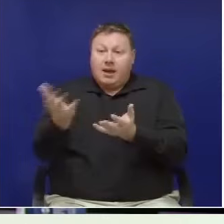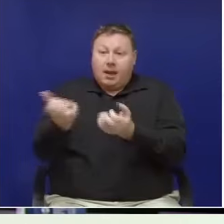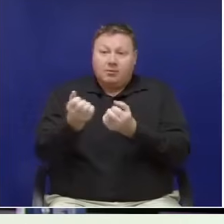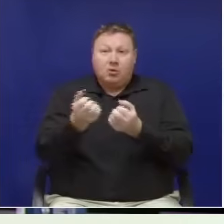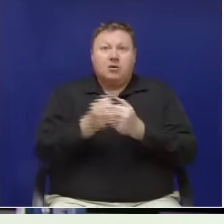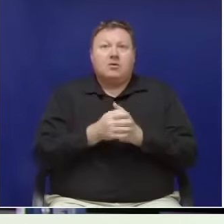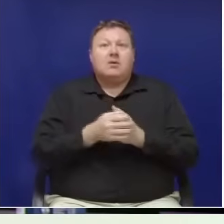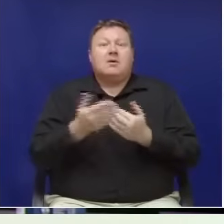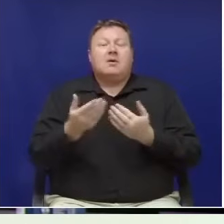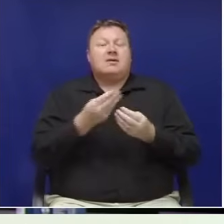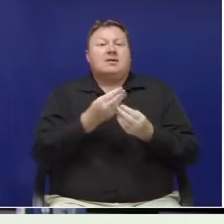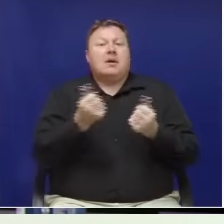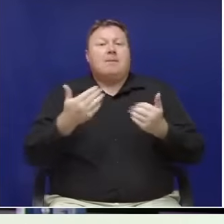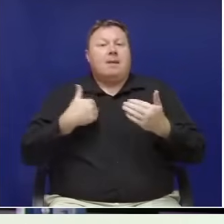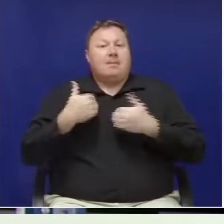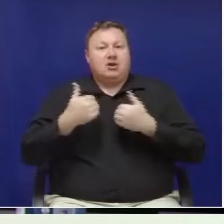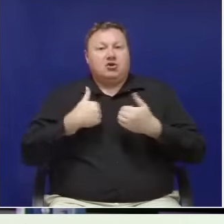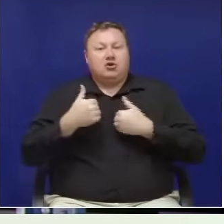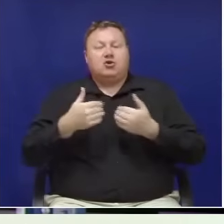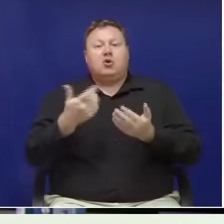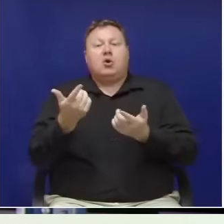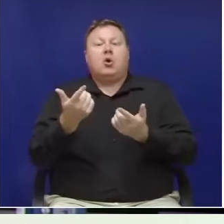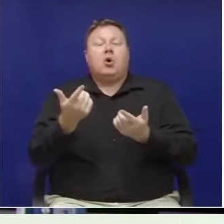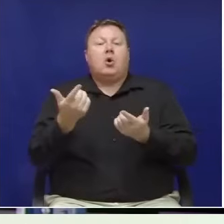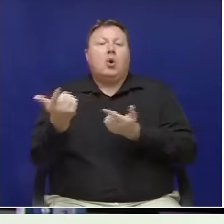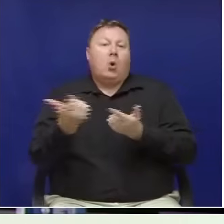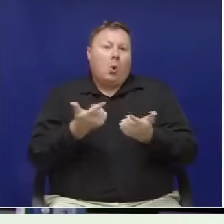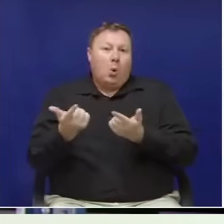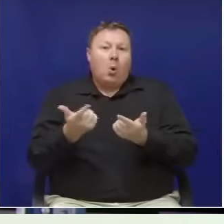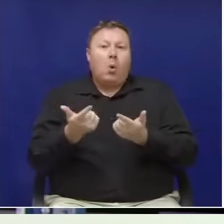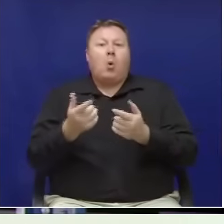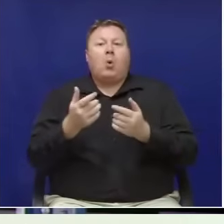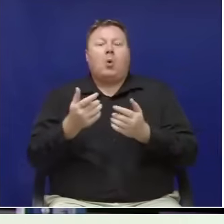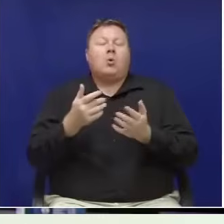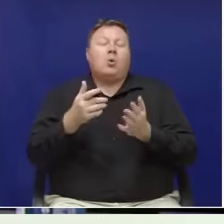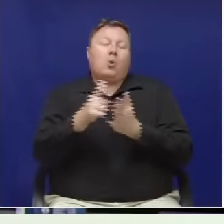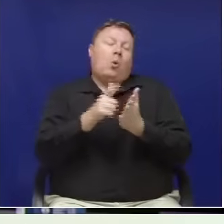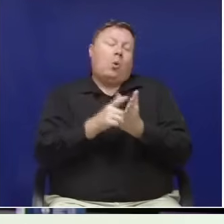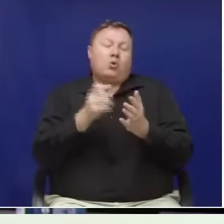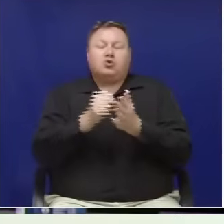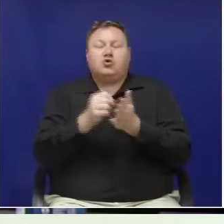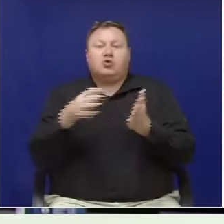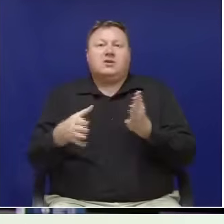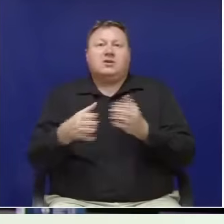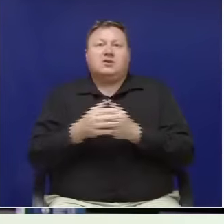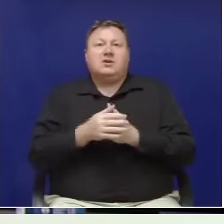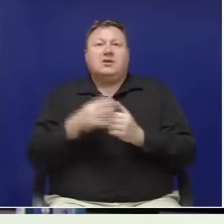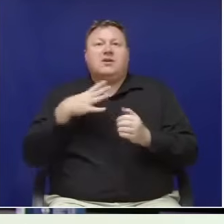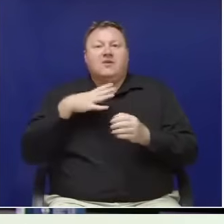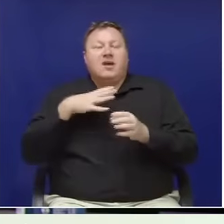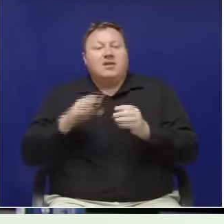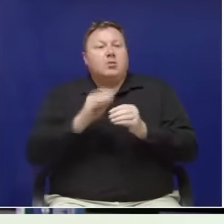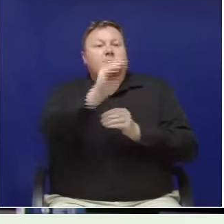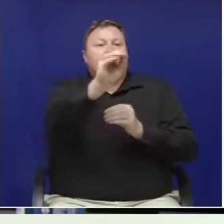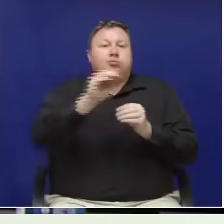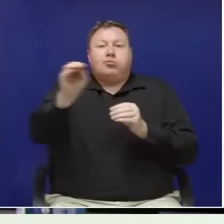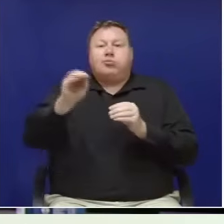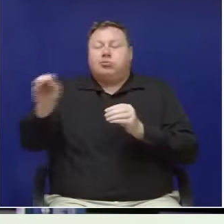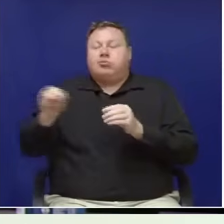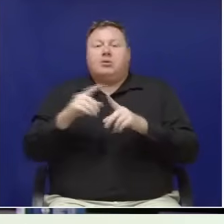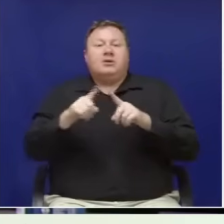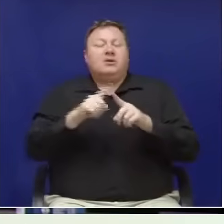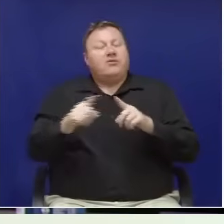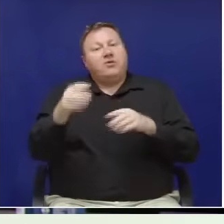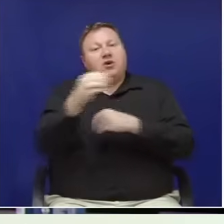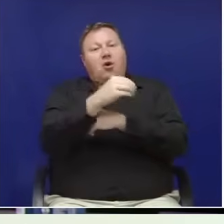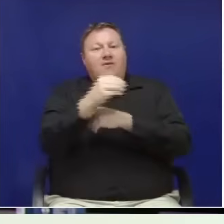from administration and become law students and graduate. You are able to absorb, they are seconded to state attorney offices so that they can conclude and